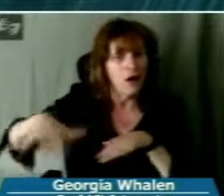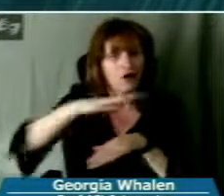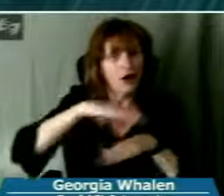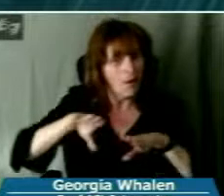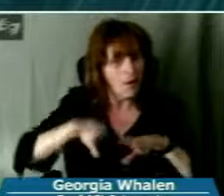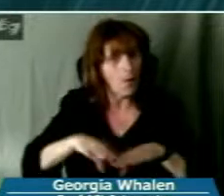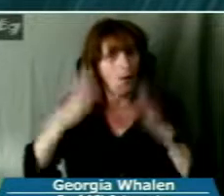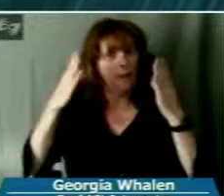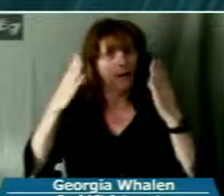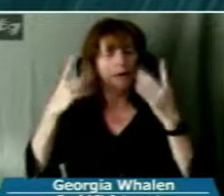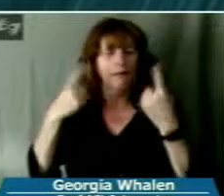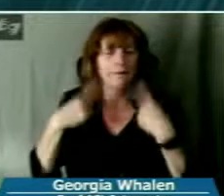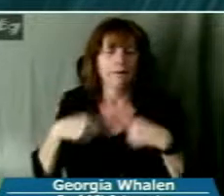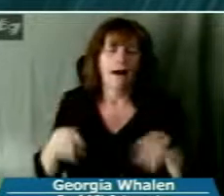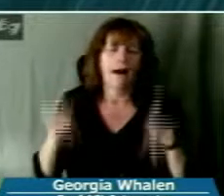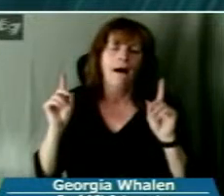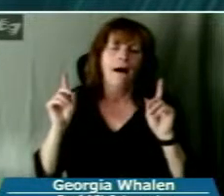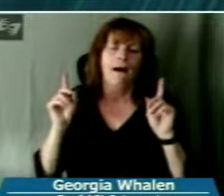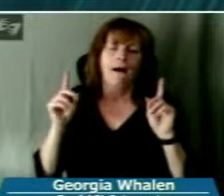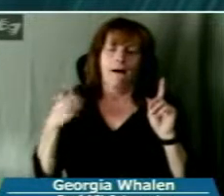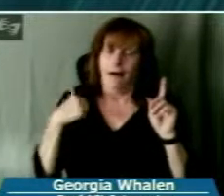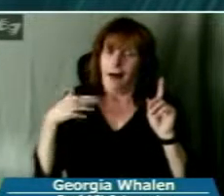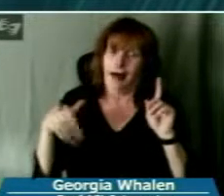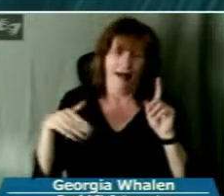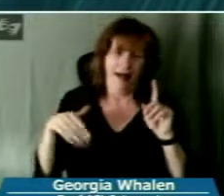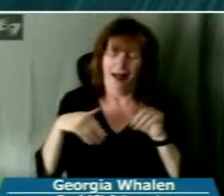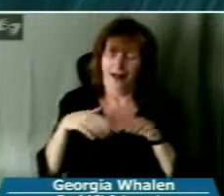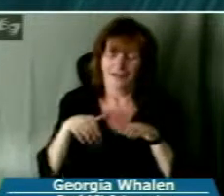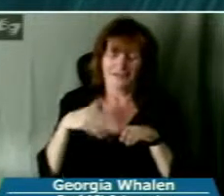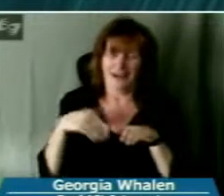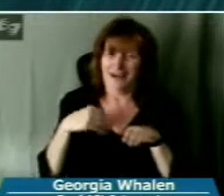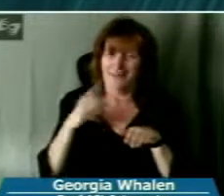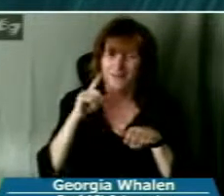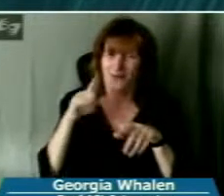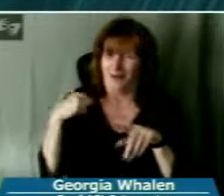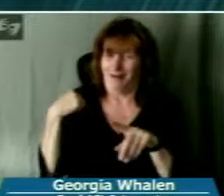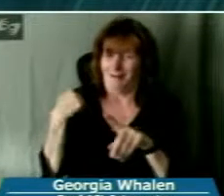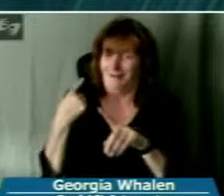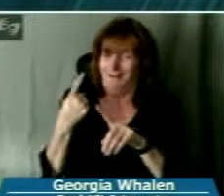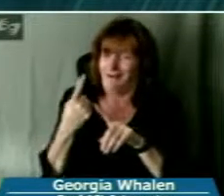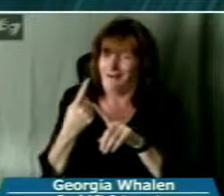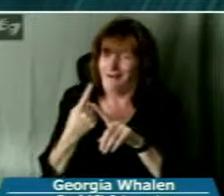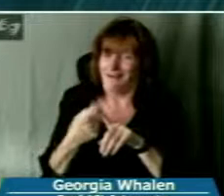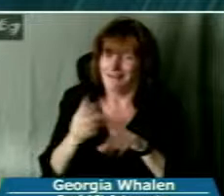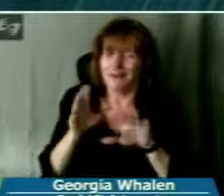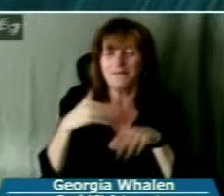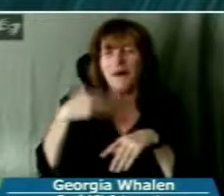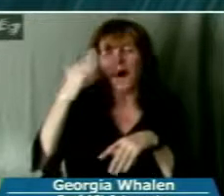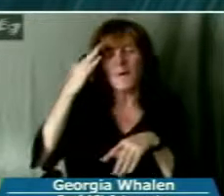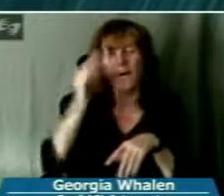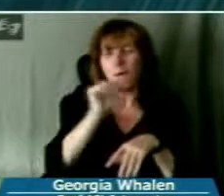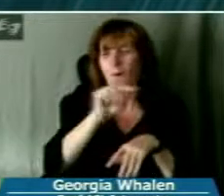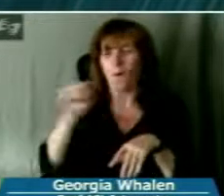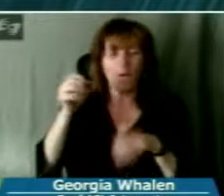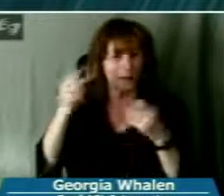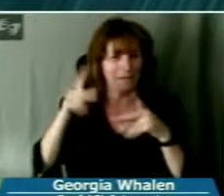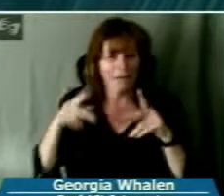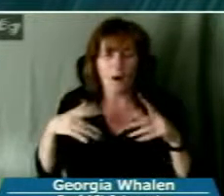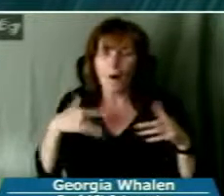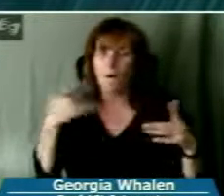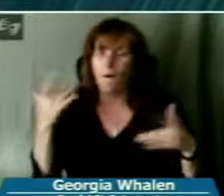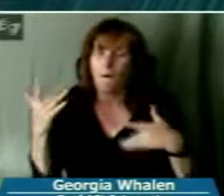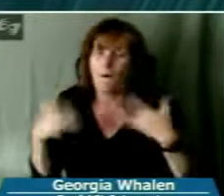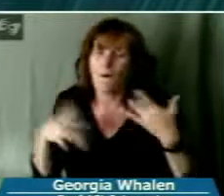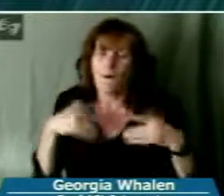some time and I may still keep it that way, but lots of other people would be interested in getting onto those skate parks. So they're gonna be open